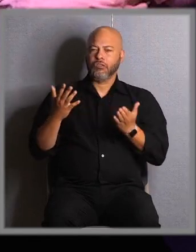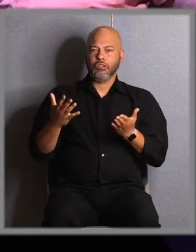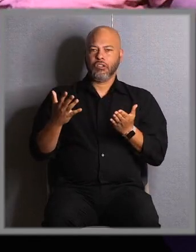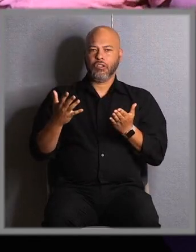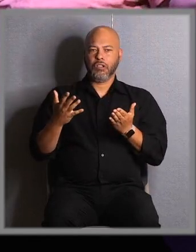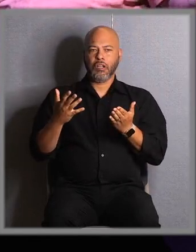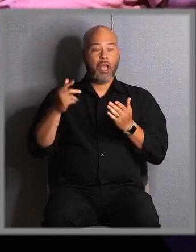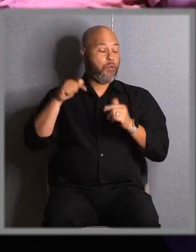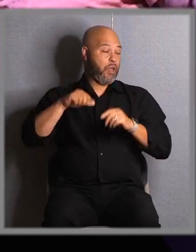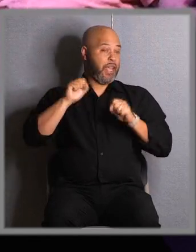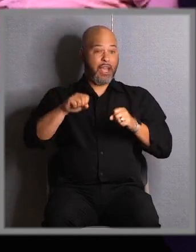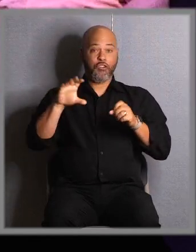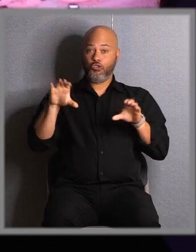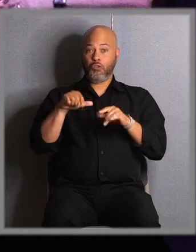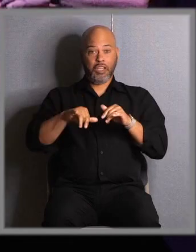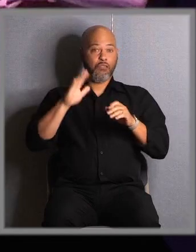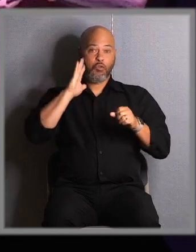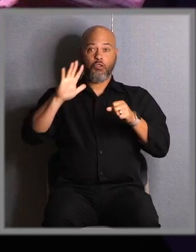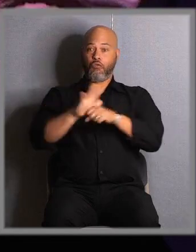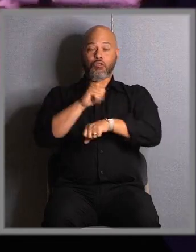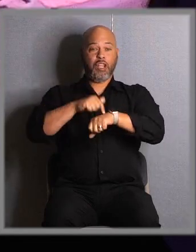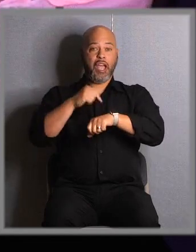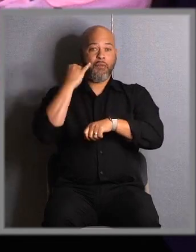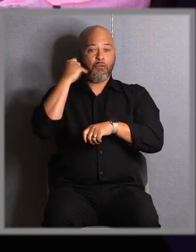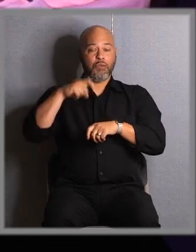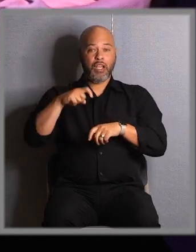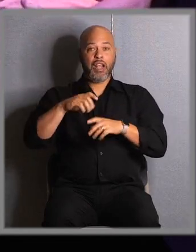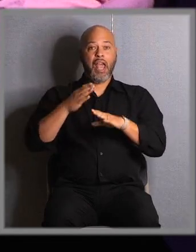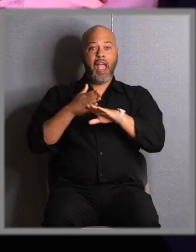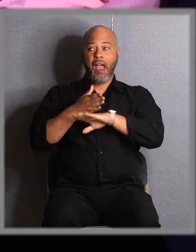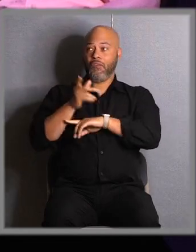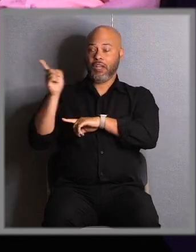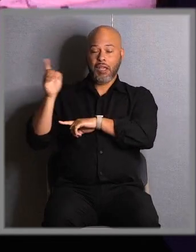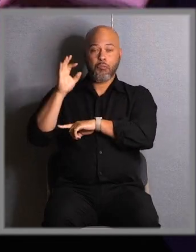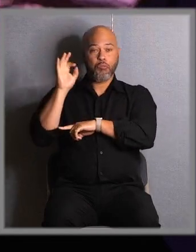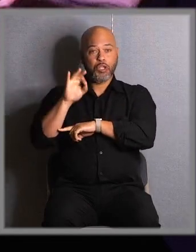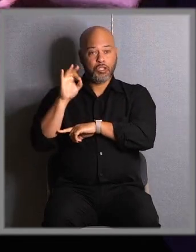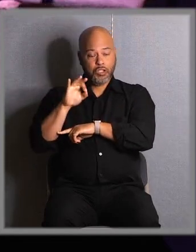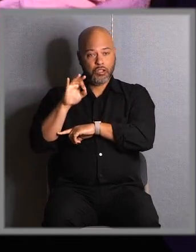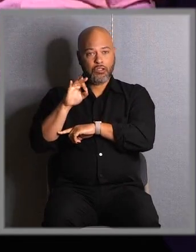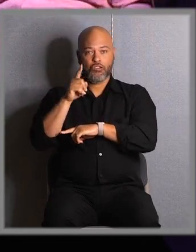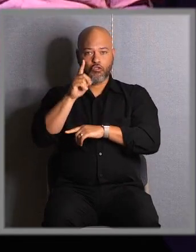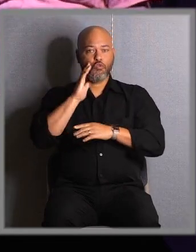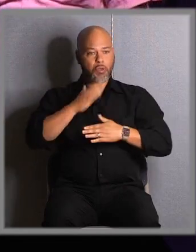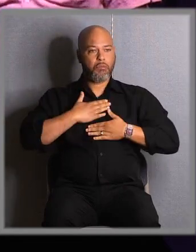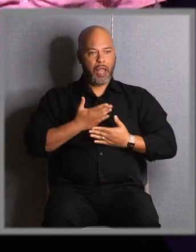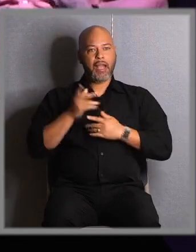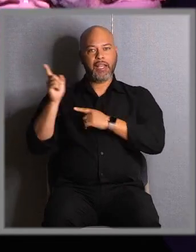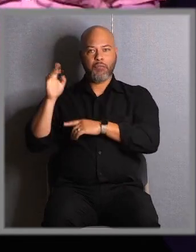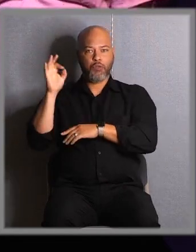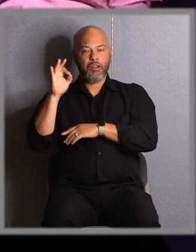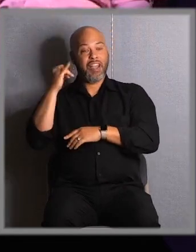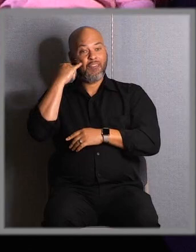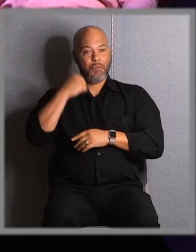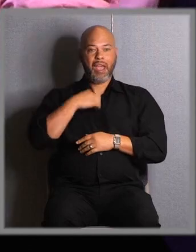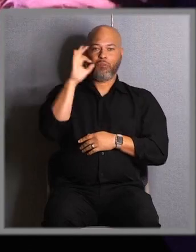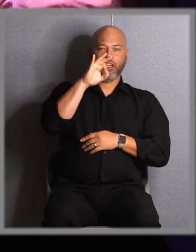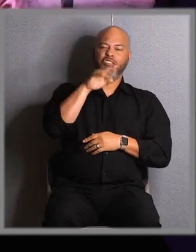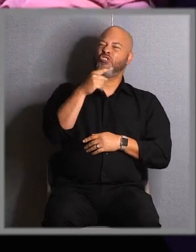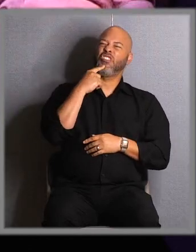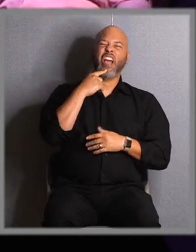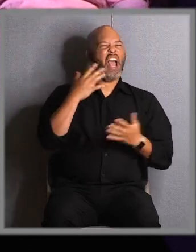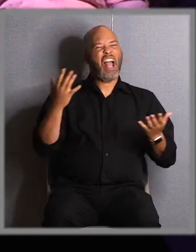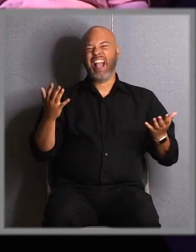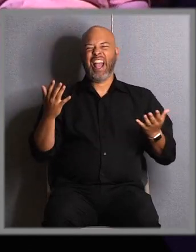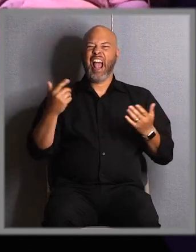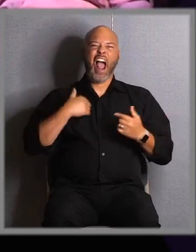entirety of the service. I think after Clifford preaches, you'll be glad that he preached. If I were preaching, you would have said, you know what,